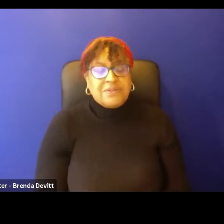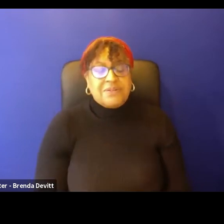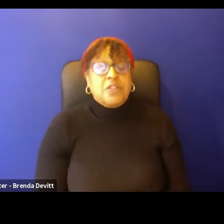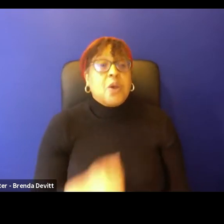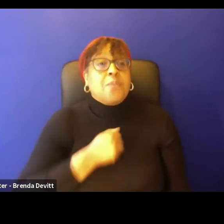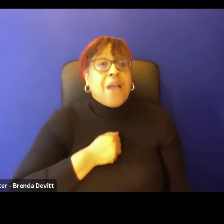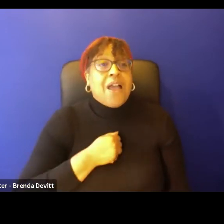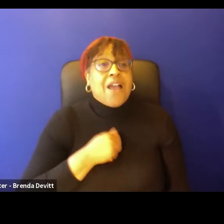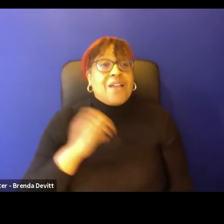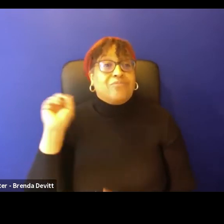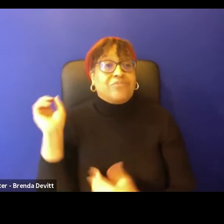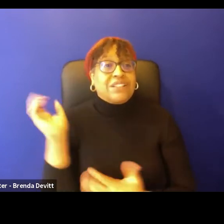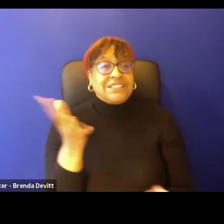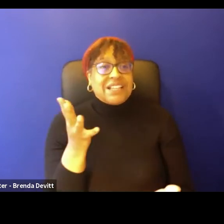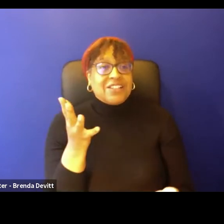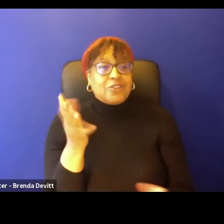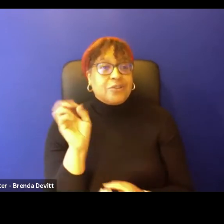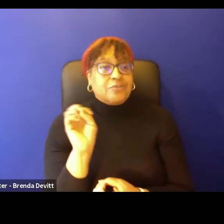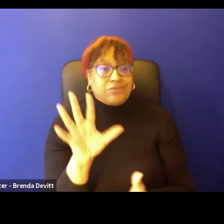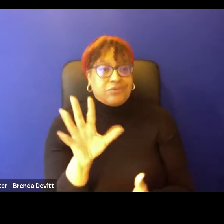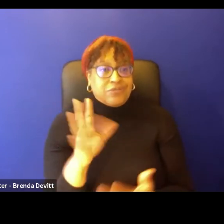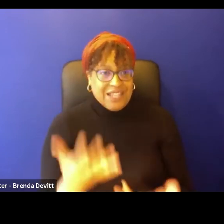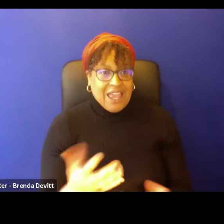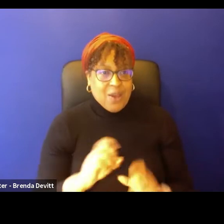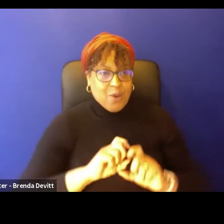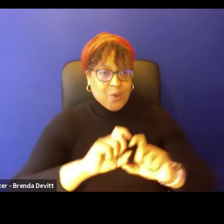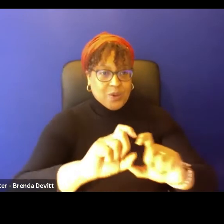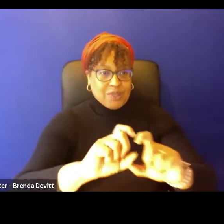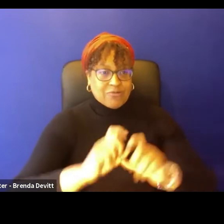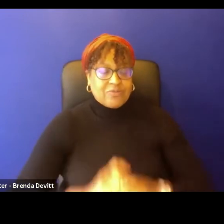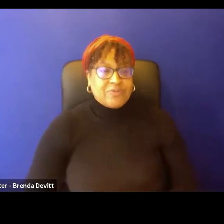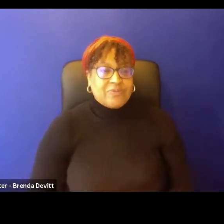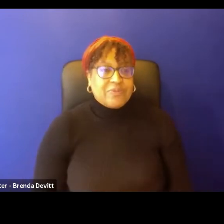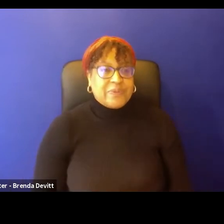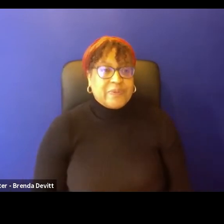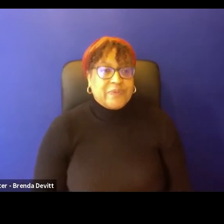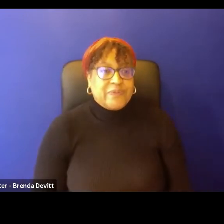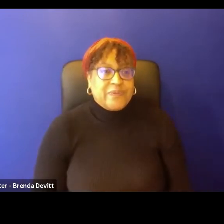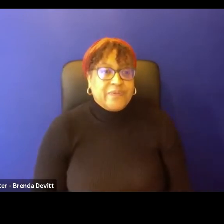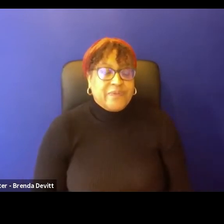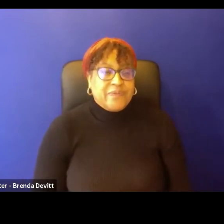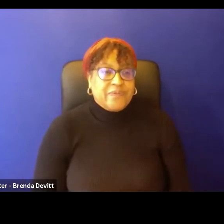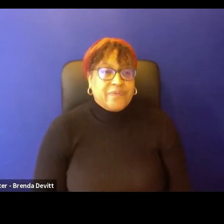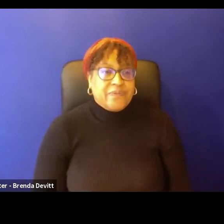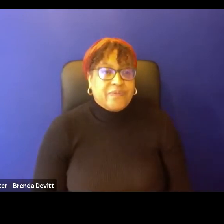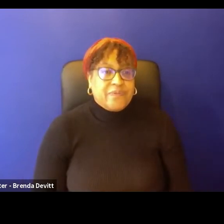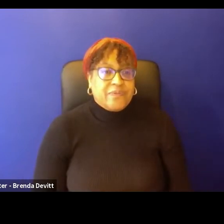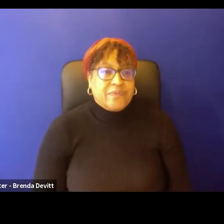presentation.